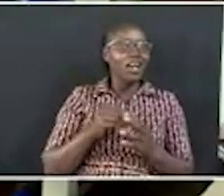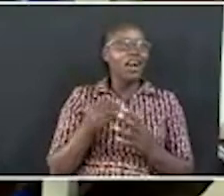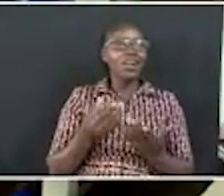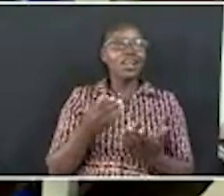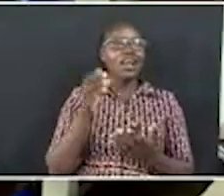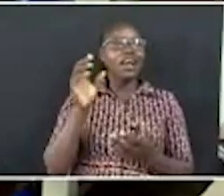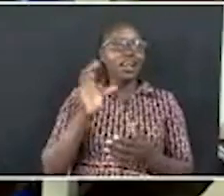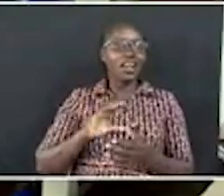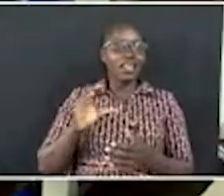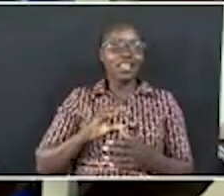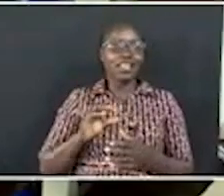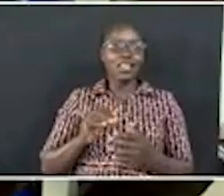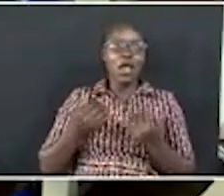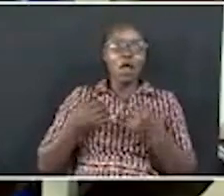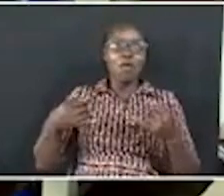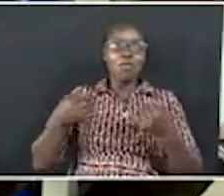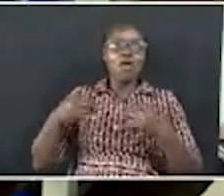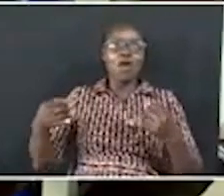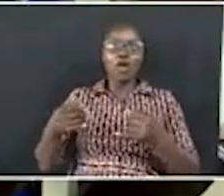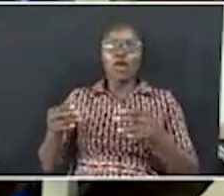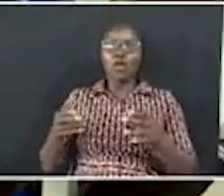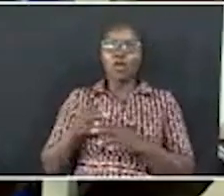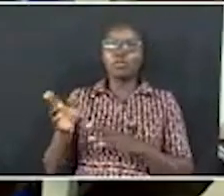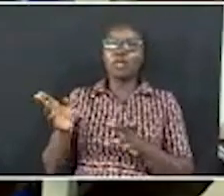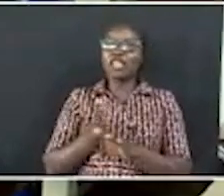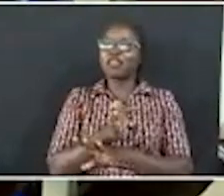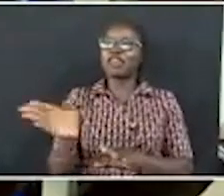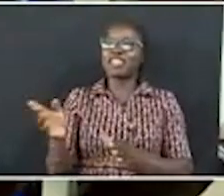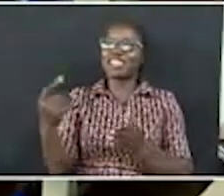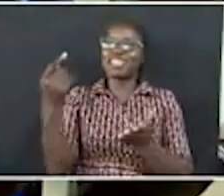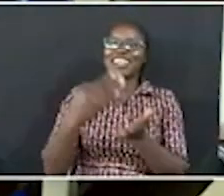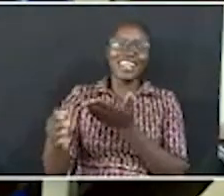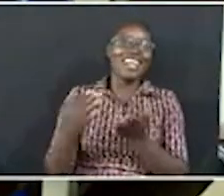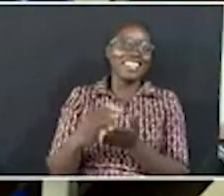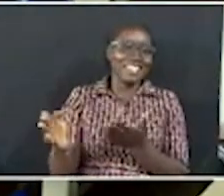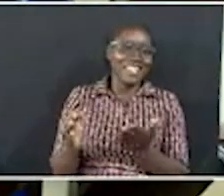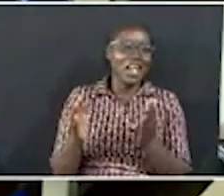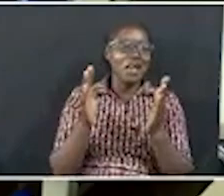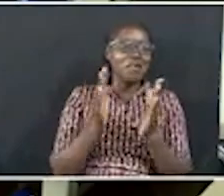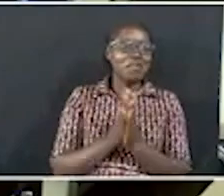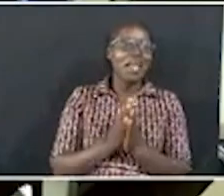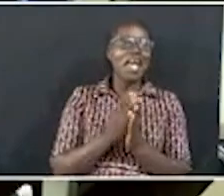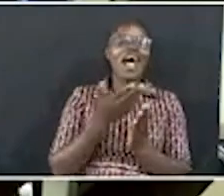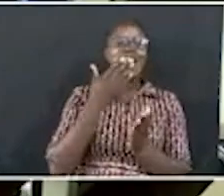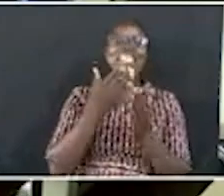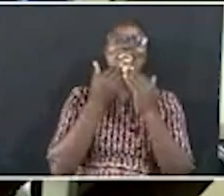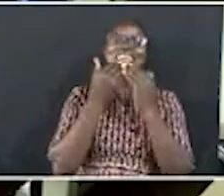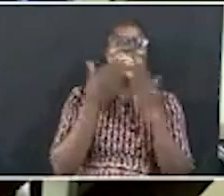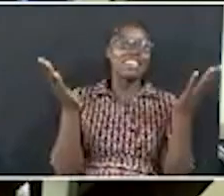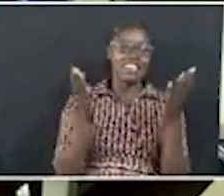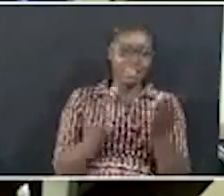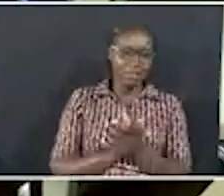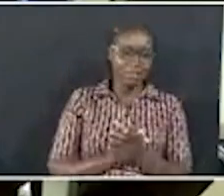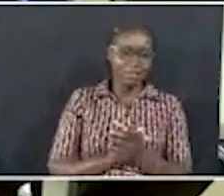have a character in Mulolongo, you are paying, diverting rent there. That prayer is not going